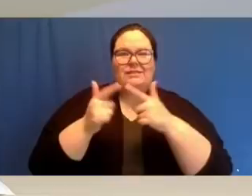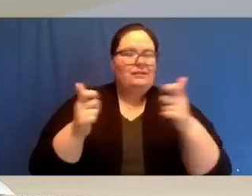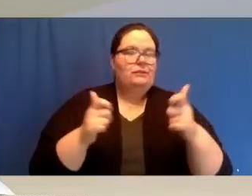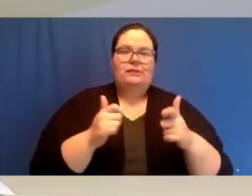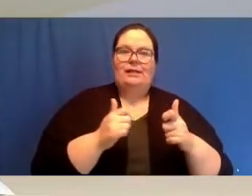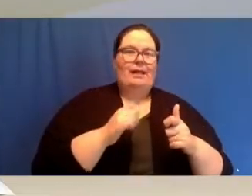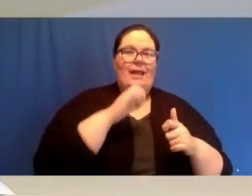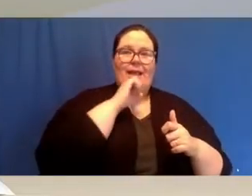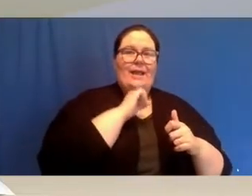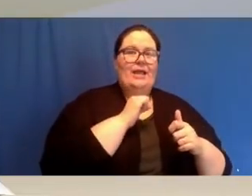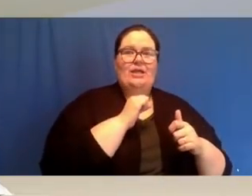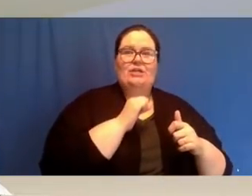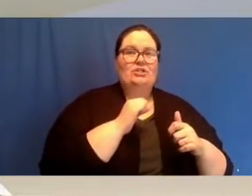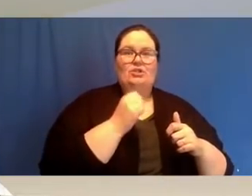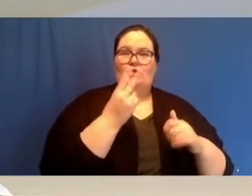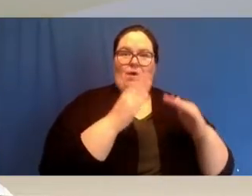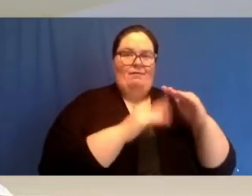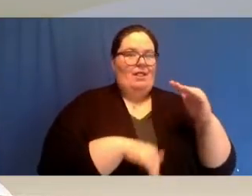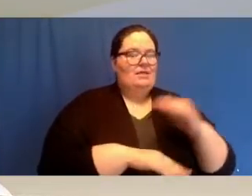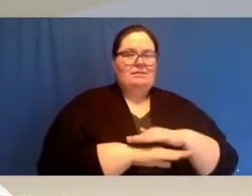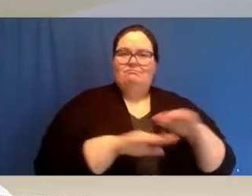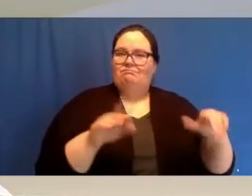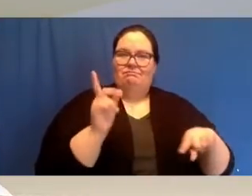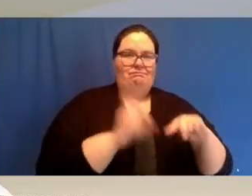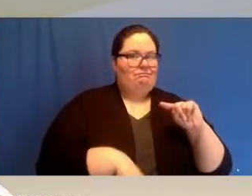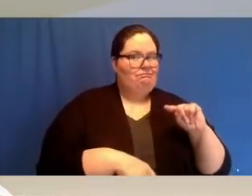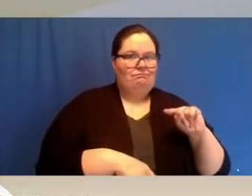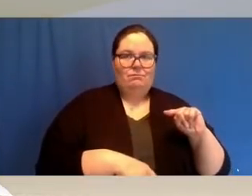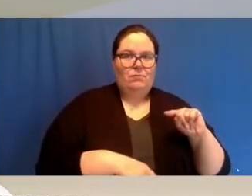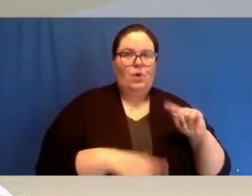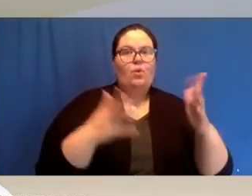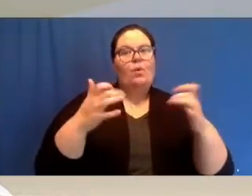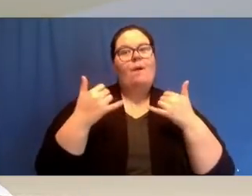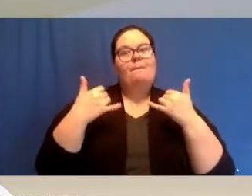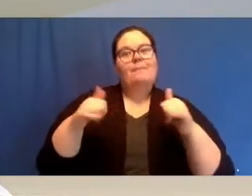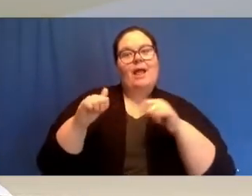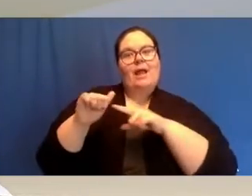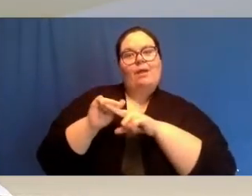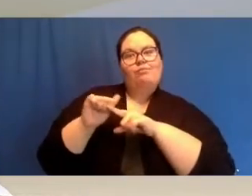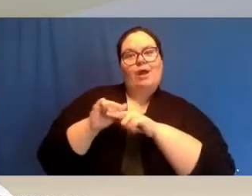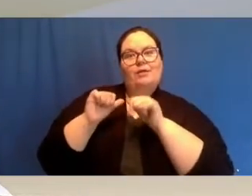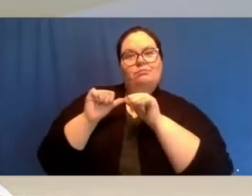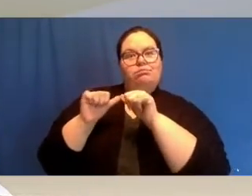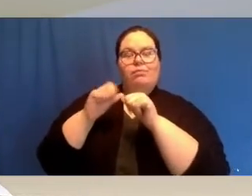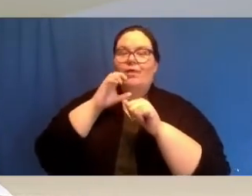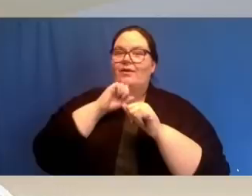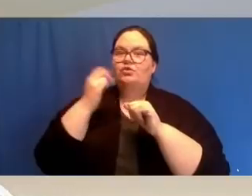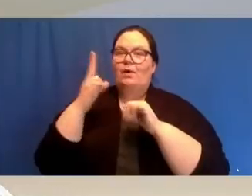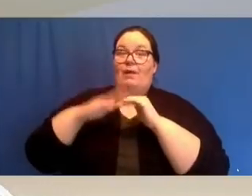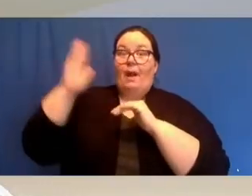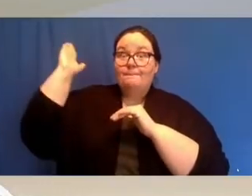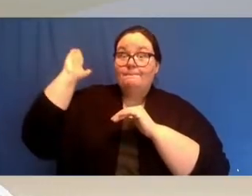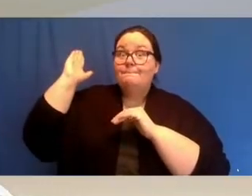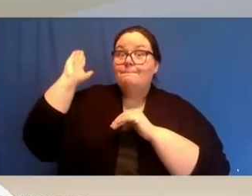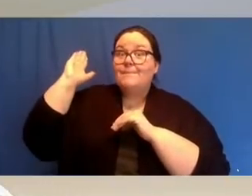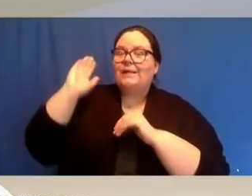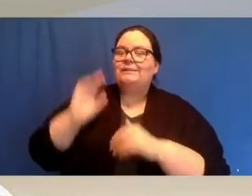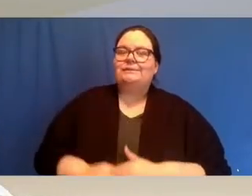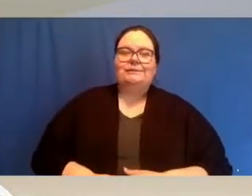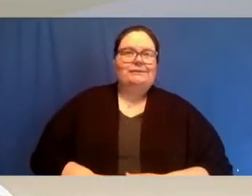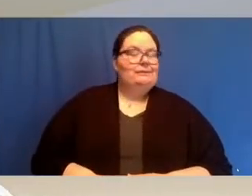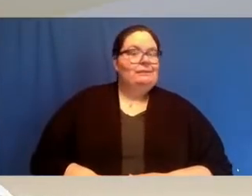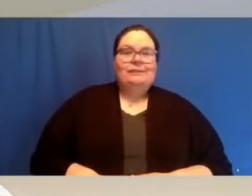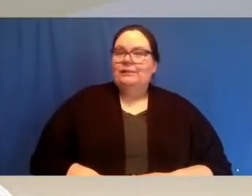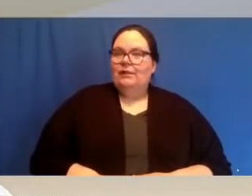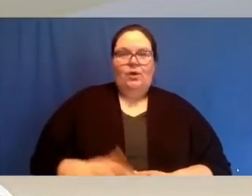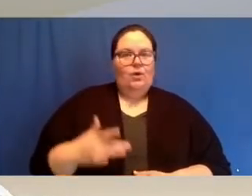And although we had wanted to have play and practices continue for those over the age of 12 years, at this point